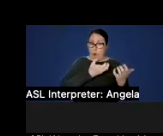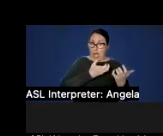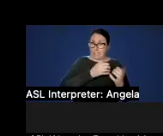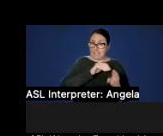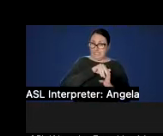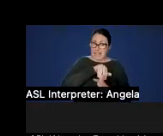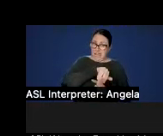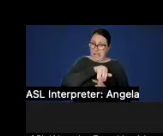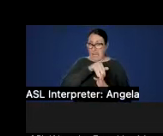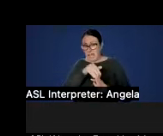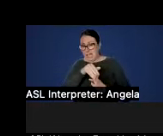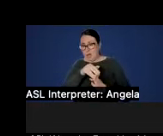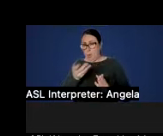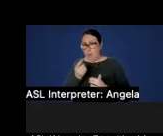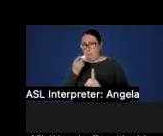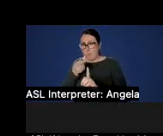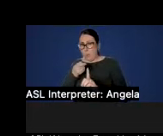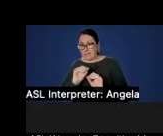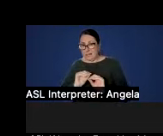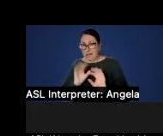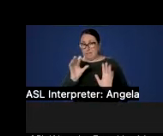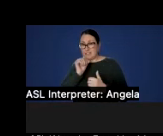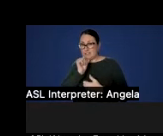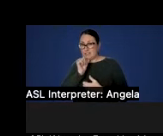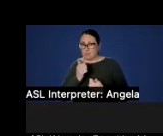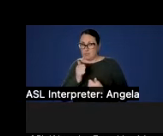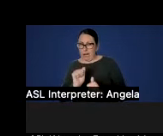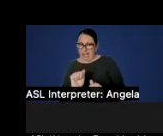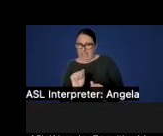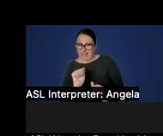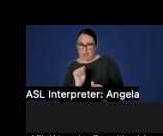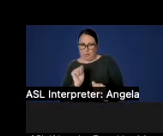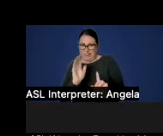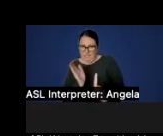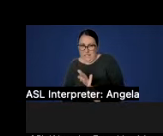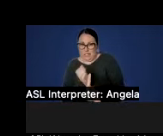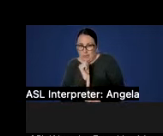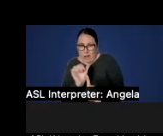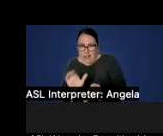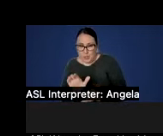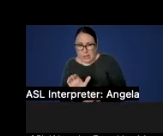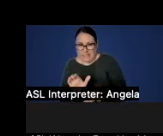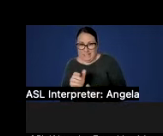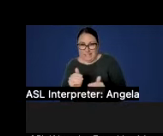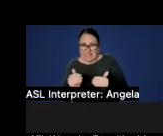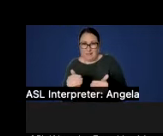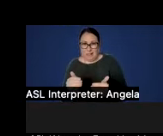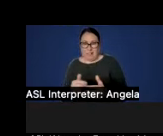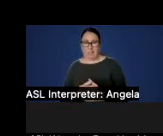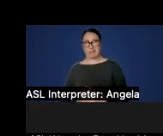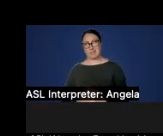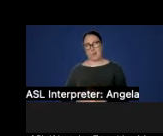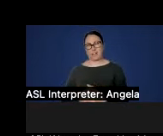does it become obvious that they're trying to talk her out of it? Yeah, it Really was just sorry to hear so that weird. happen.